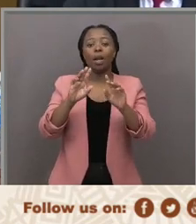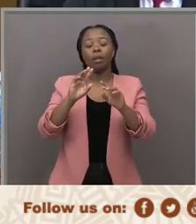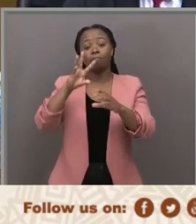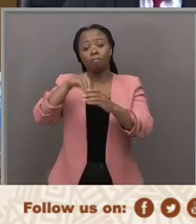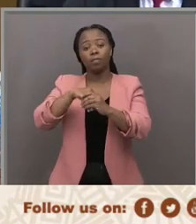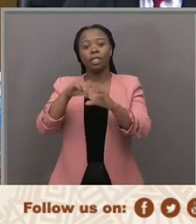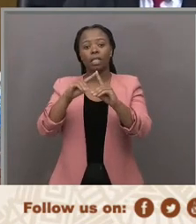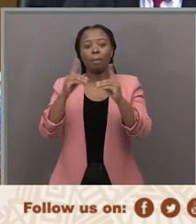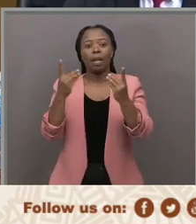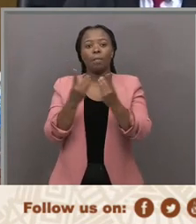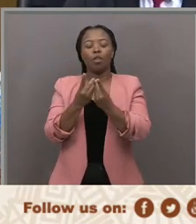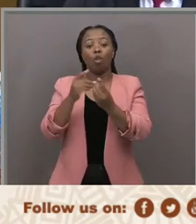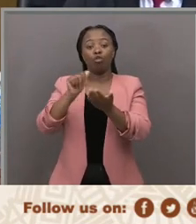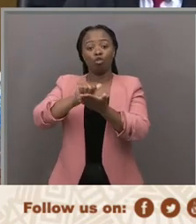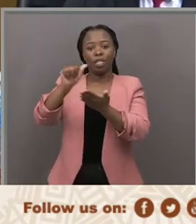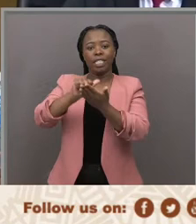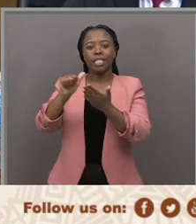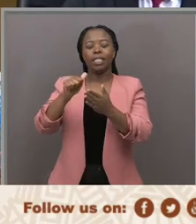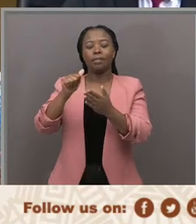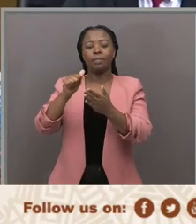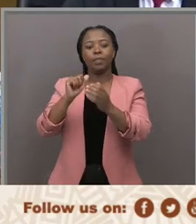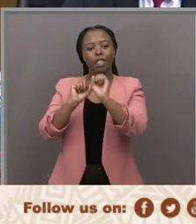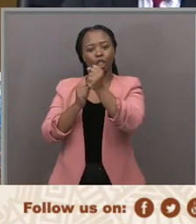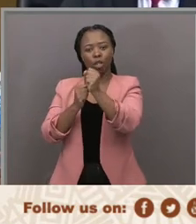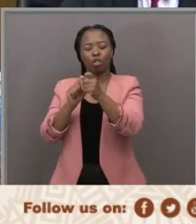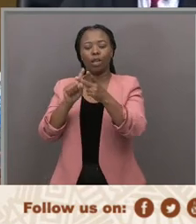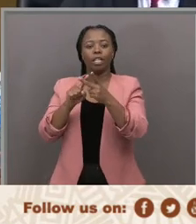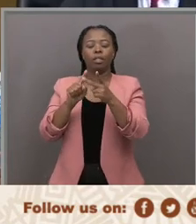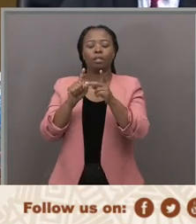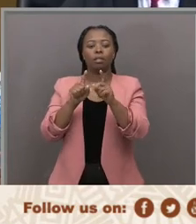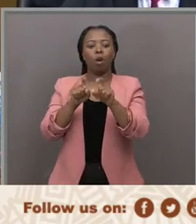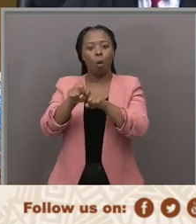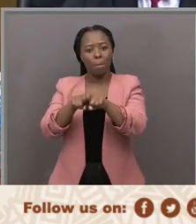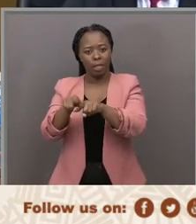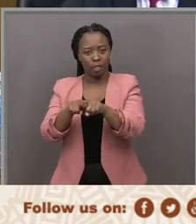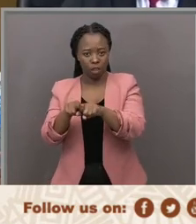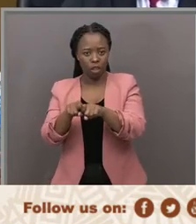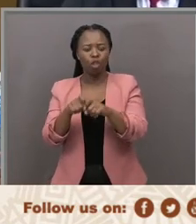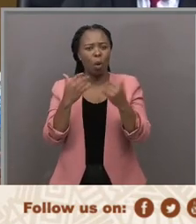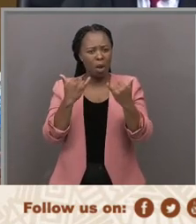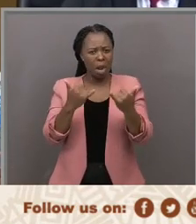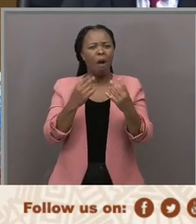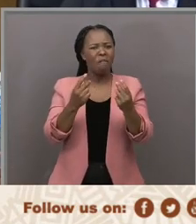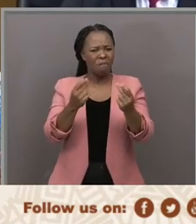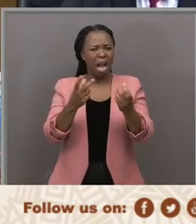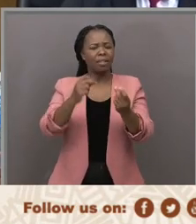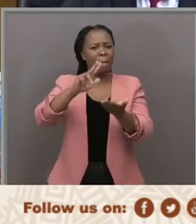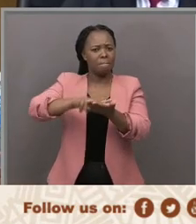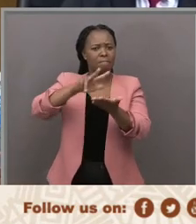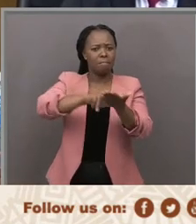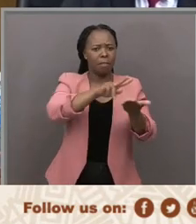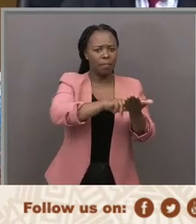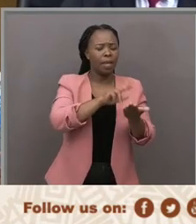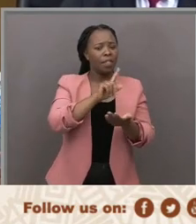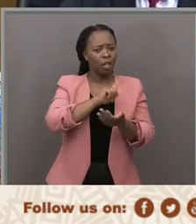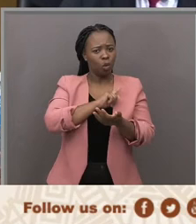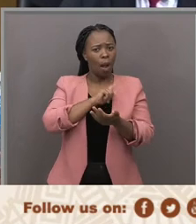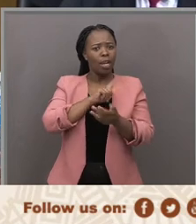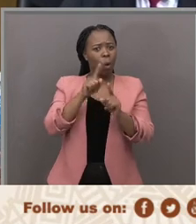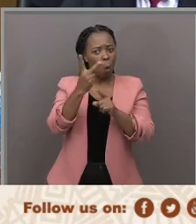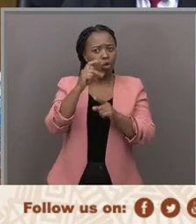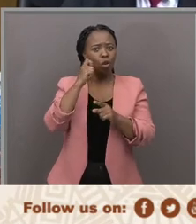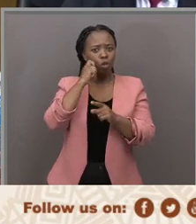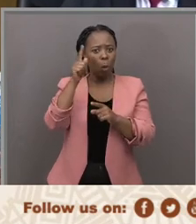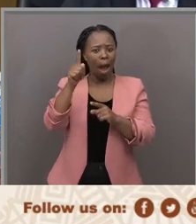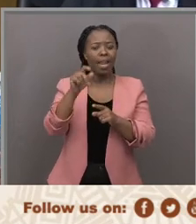and Competition. We now have a way of getting approvals much, much faster. That's how we got the Tshwane SEZ